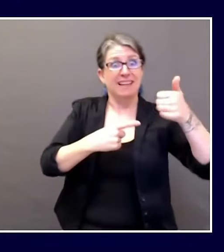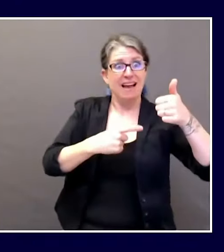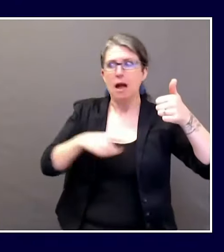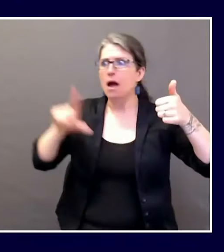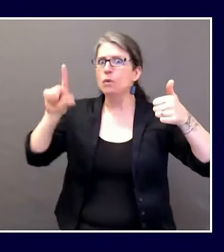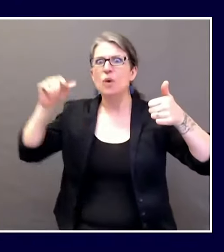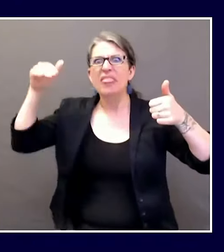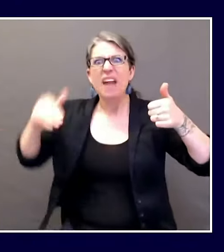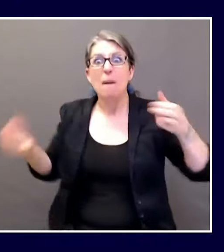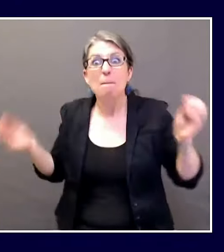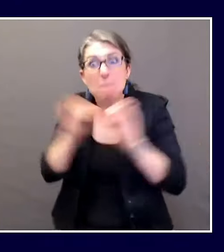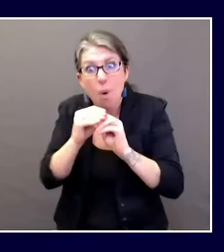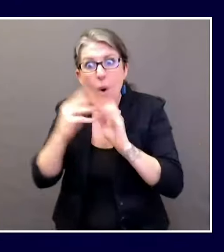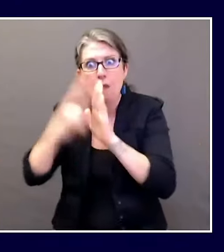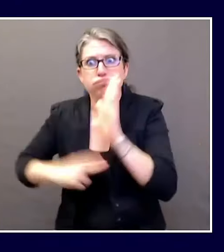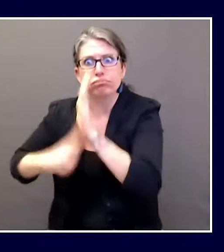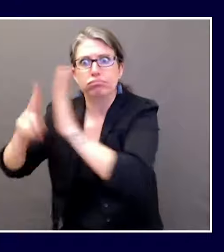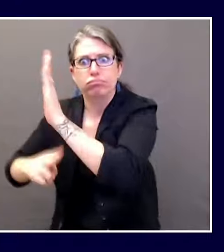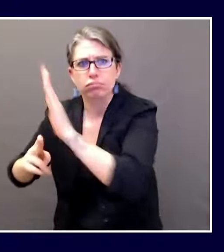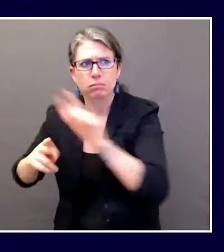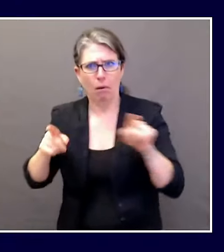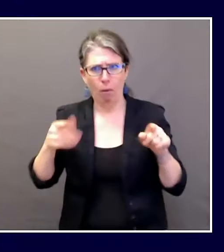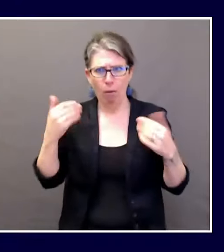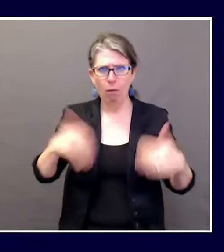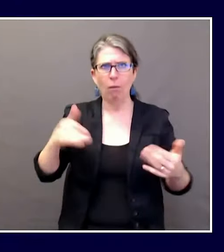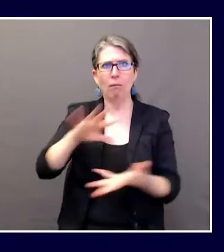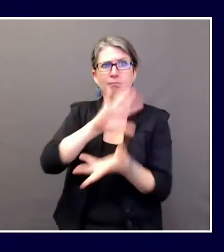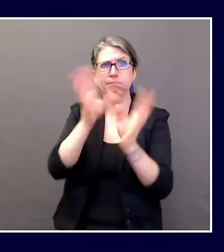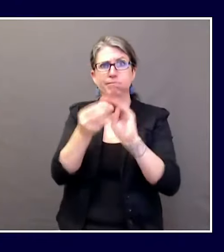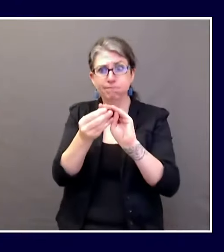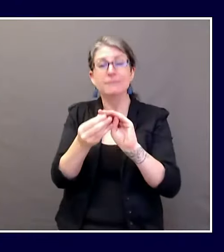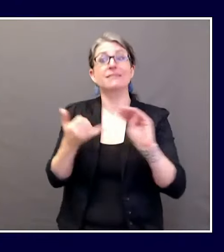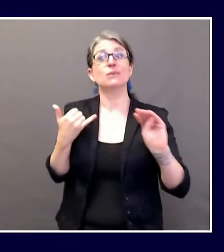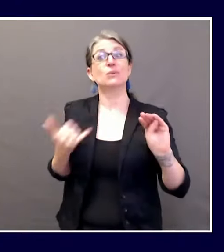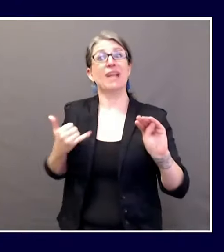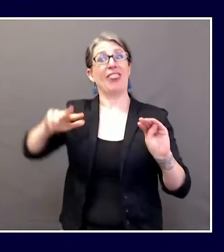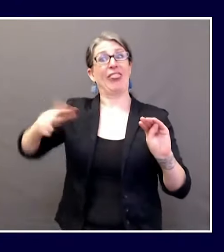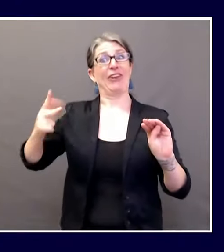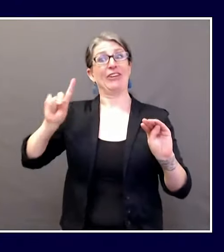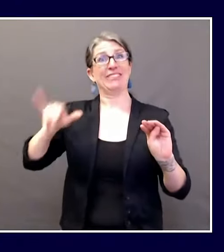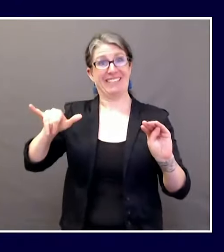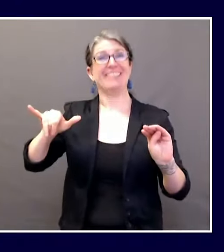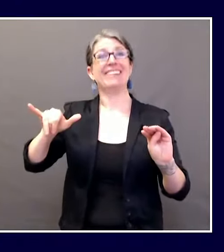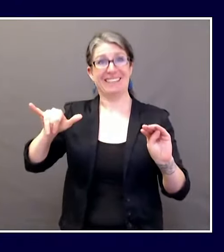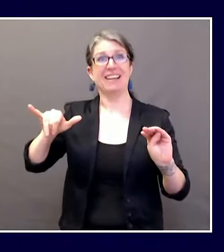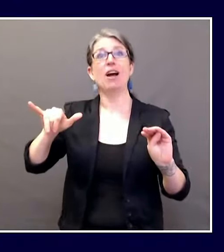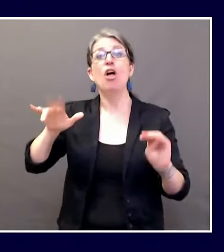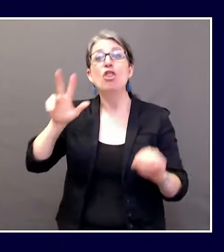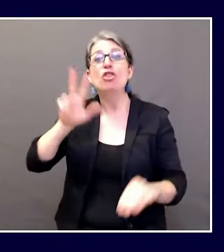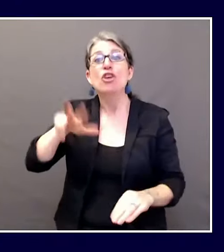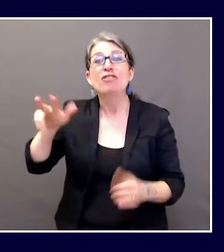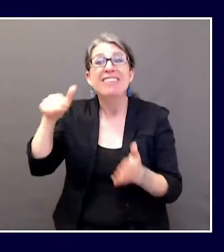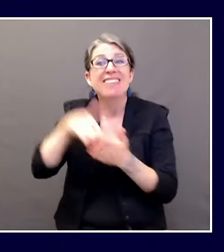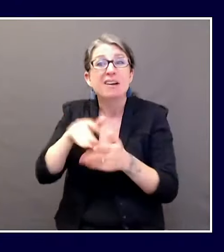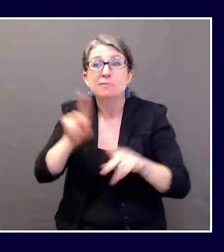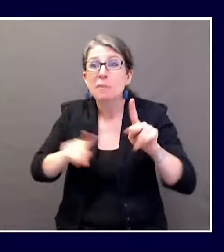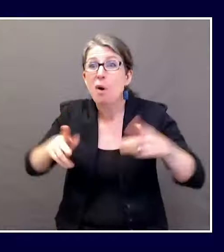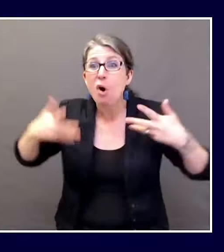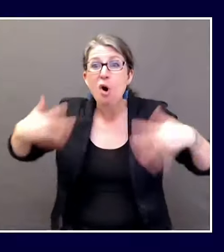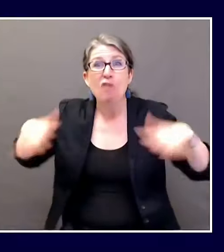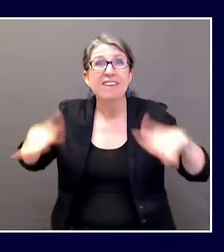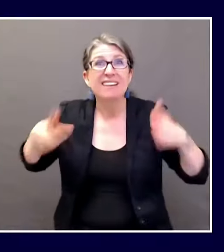33,070 people have pre-registered for COVID-19 vaccine in the state. Now, let me talk a little bit more about what